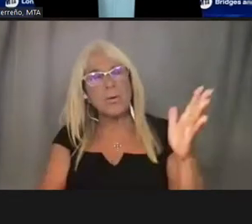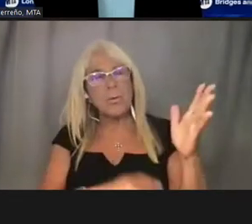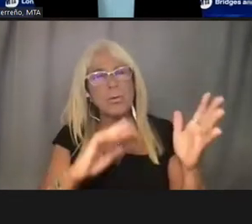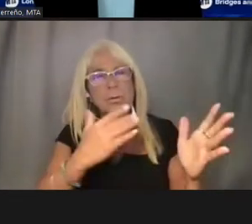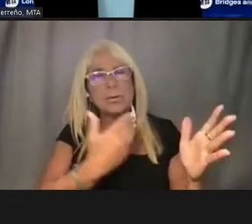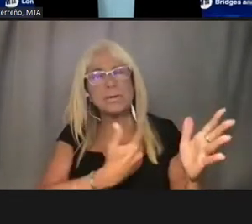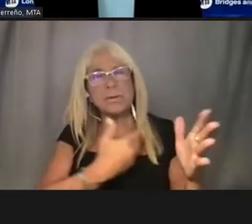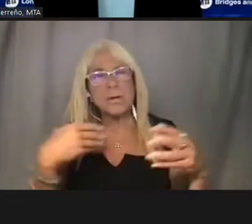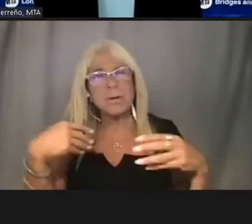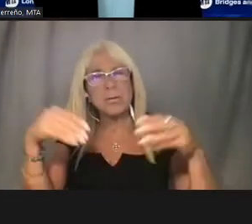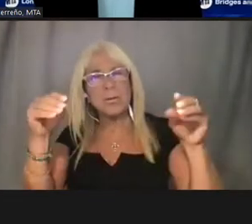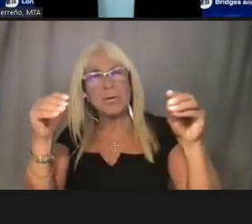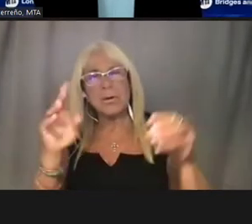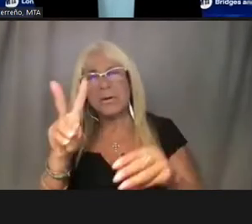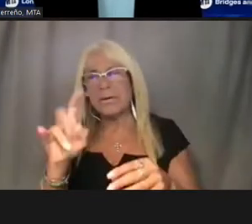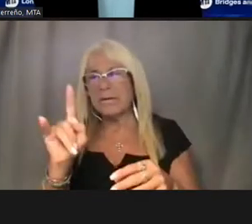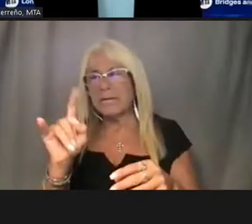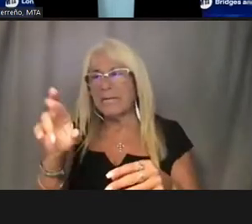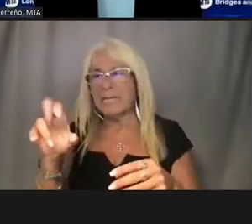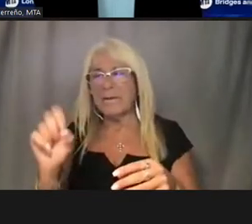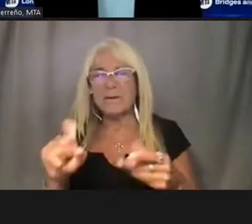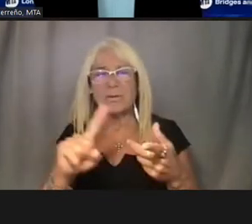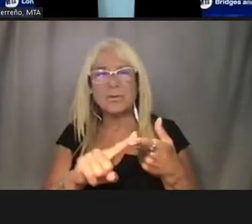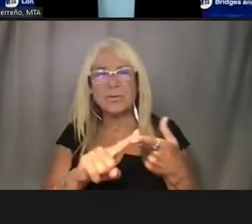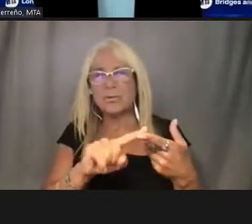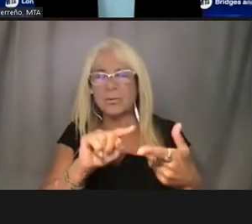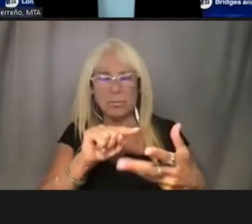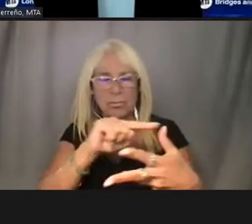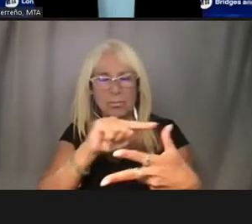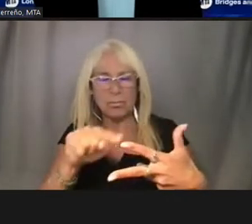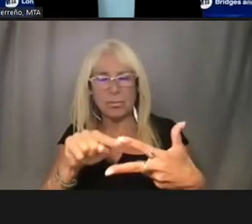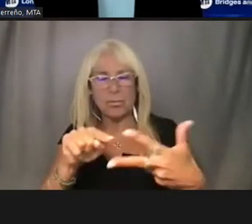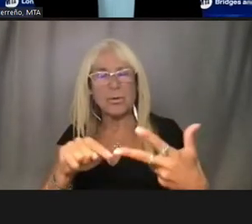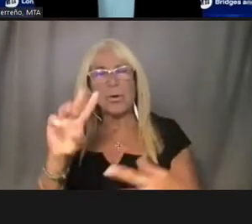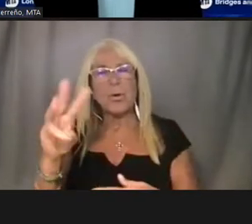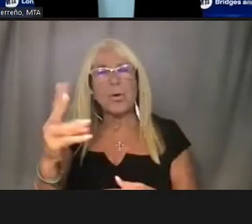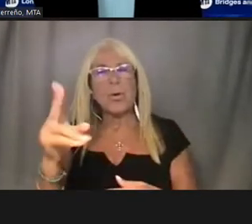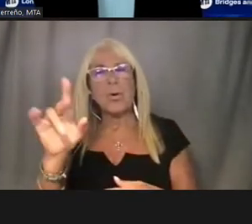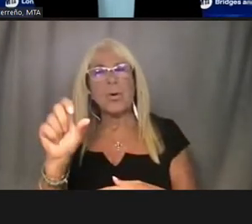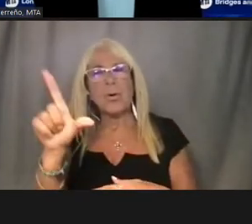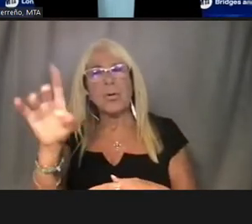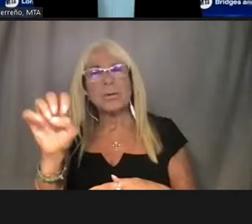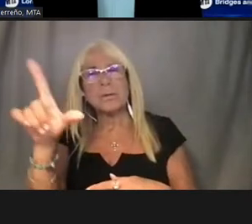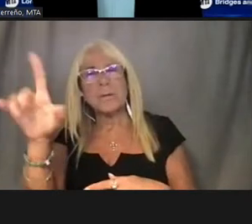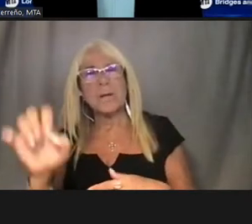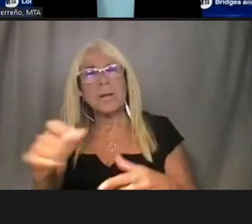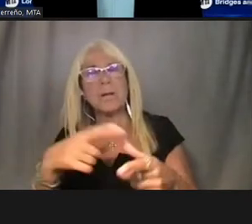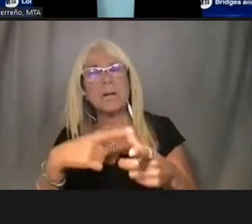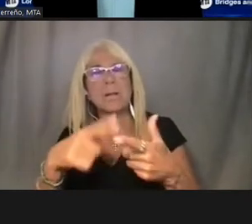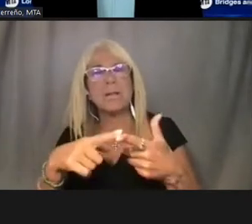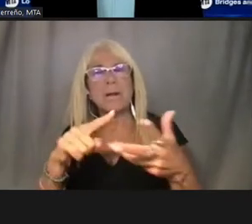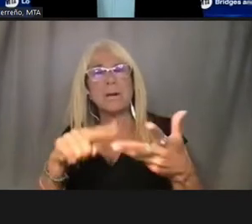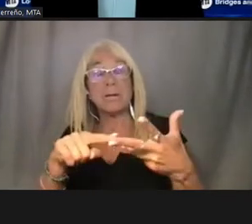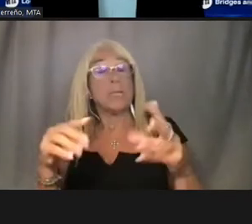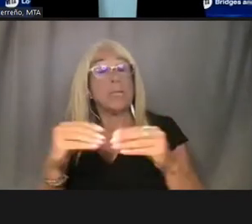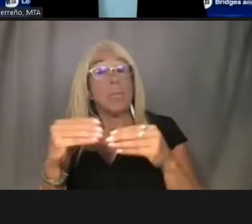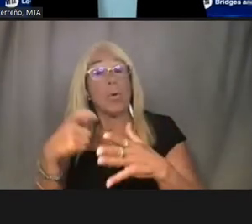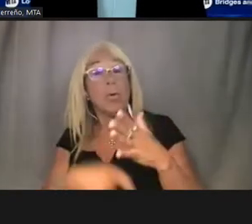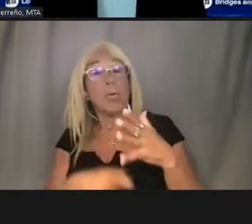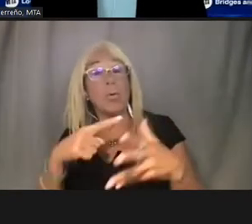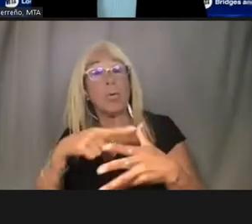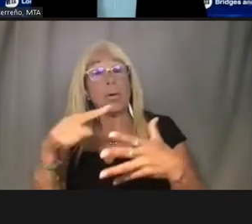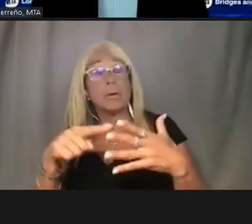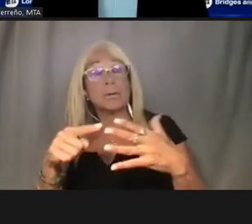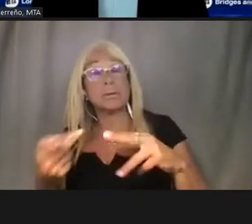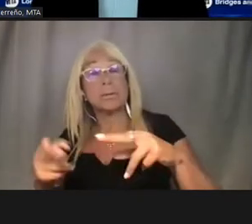deliveries to our wholesale division and in the end add more costs on our shoulders furthermore it will affect